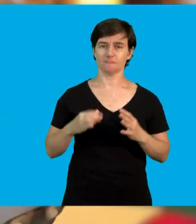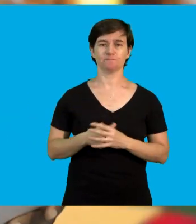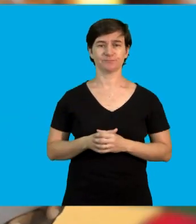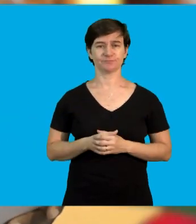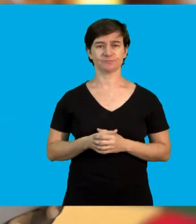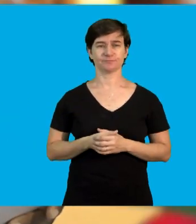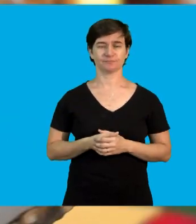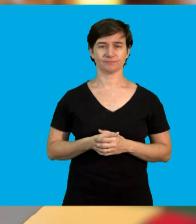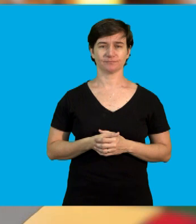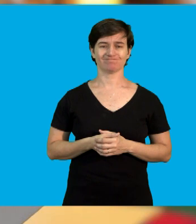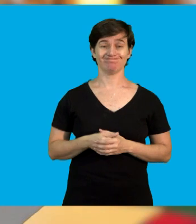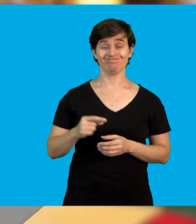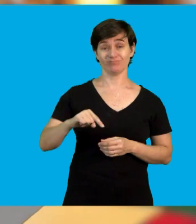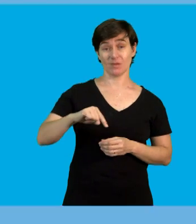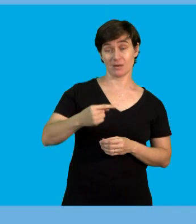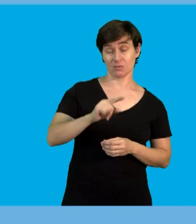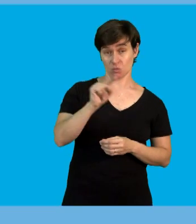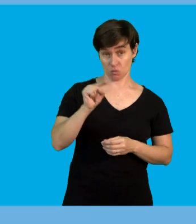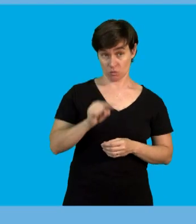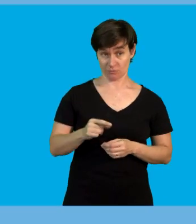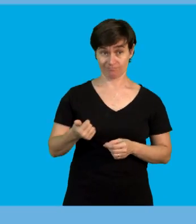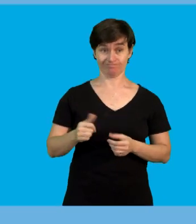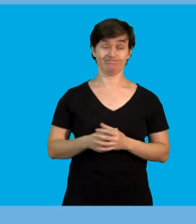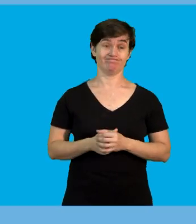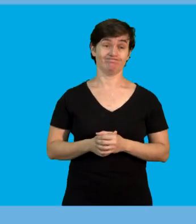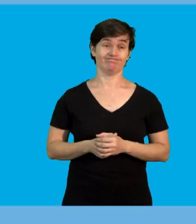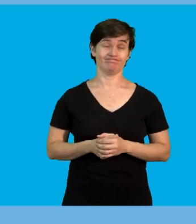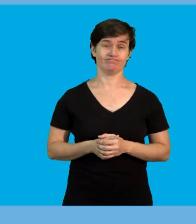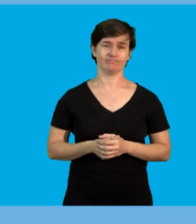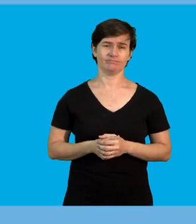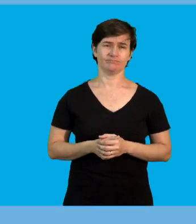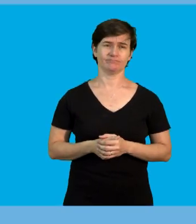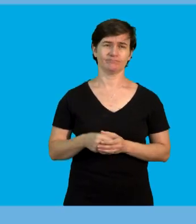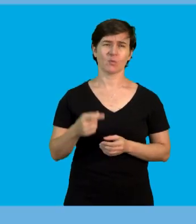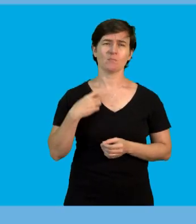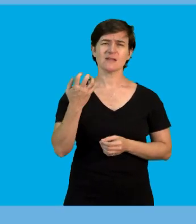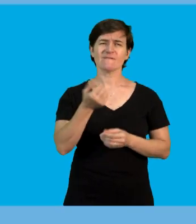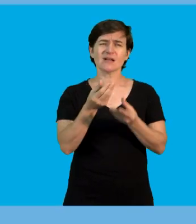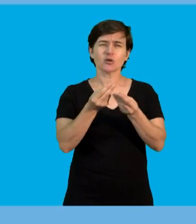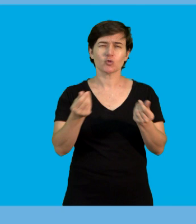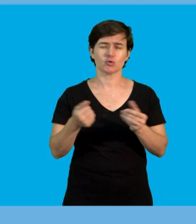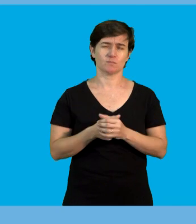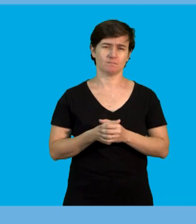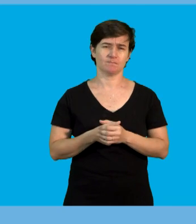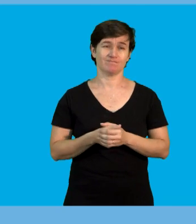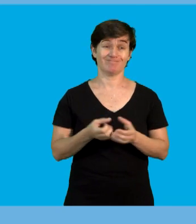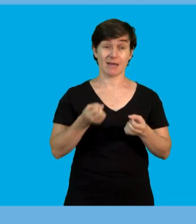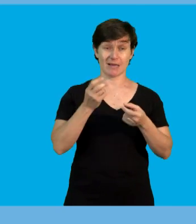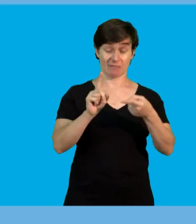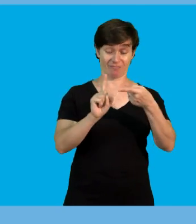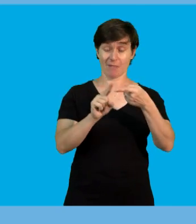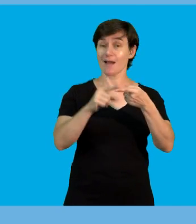as balanced. So now, next question. We are supposed to, for the solutions of the